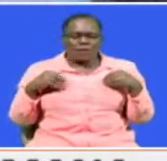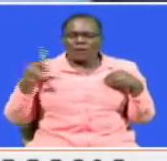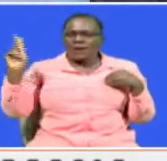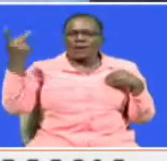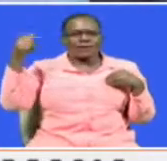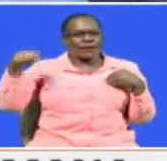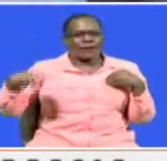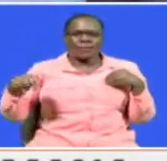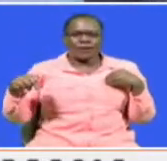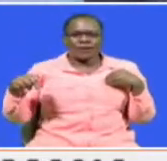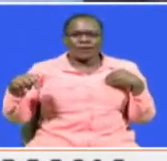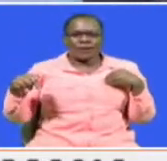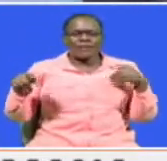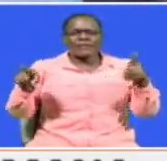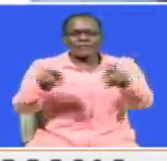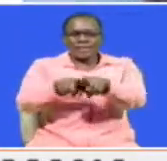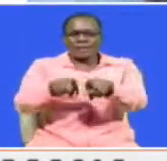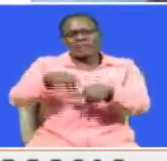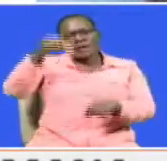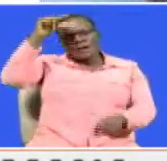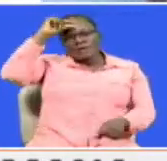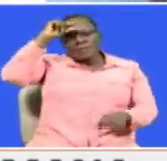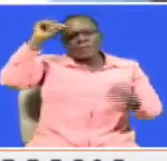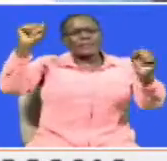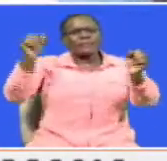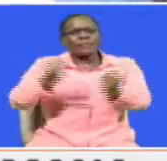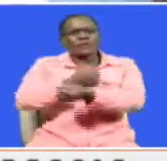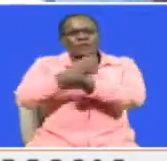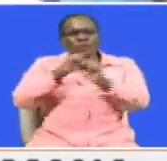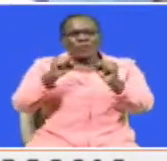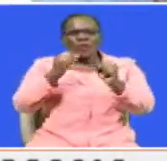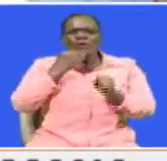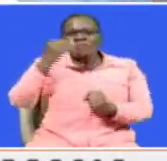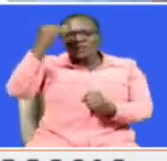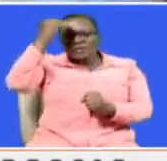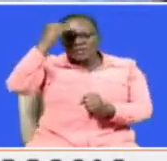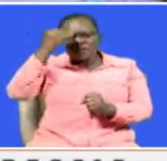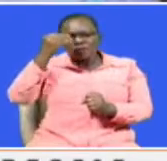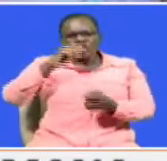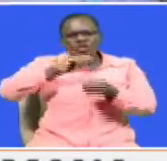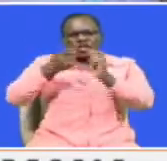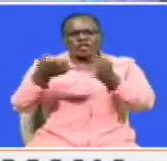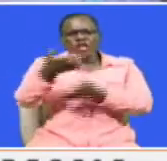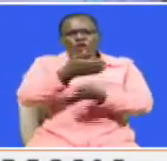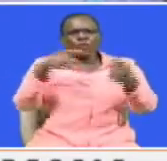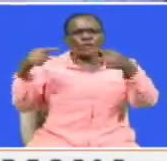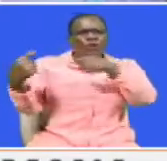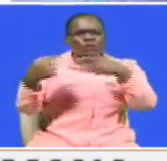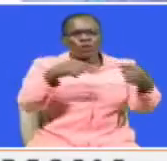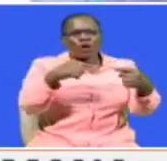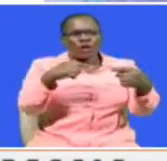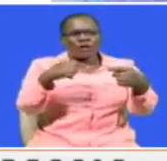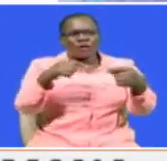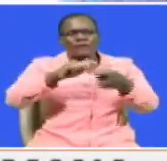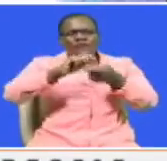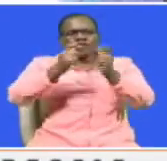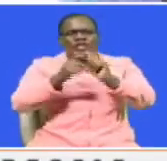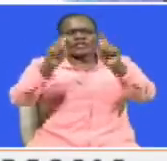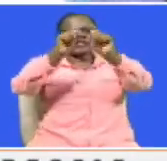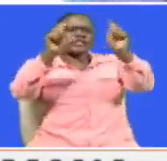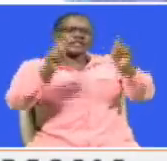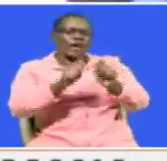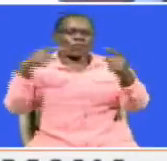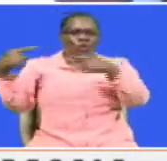Kenya. And the government cannot turn an economic war into an ethnic